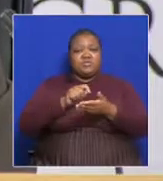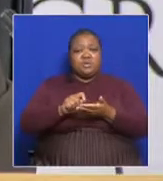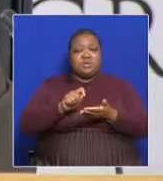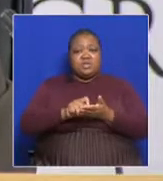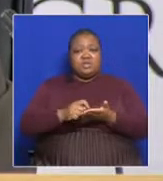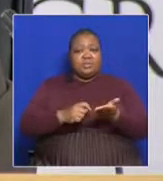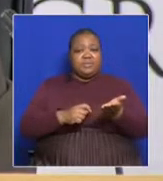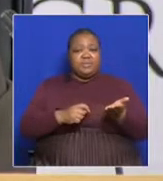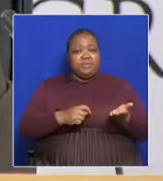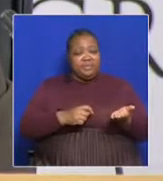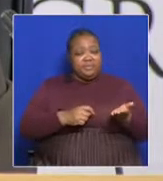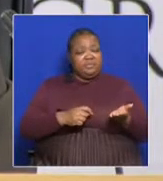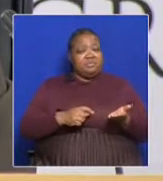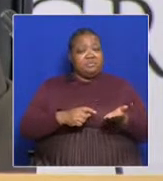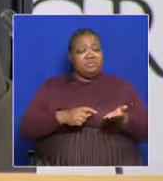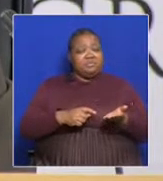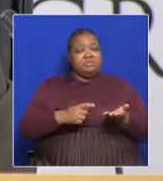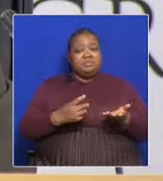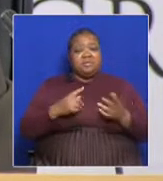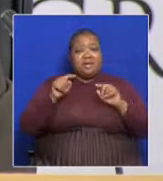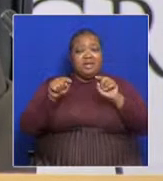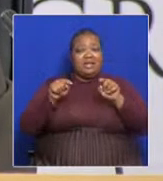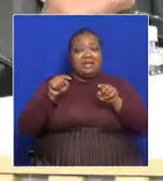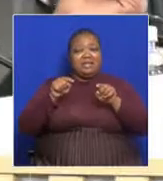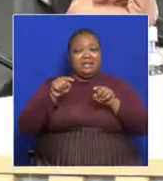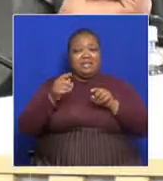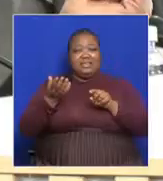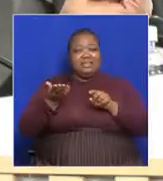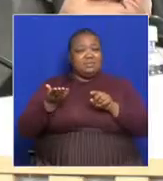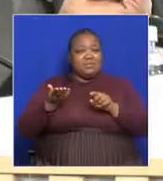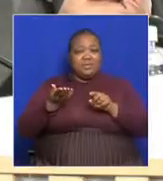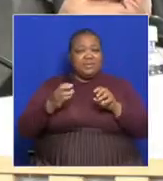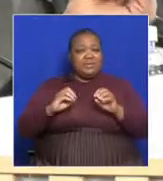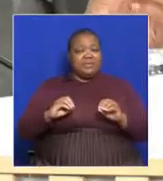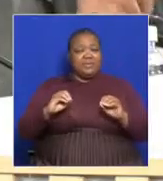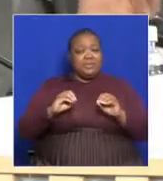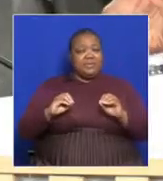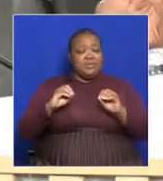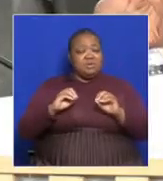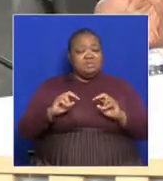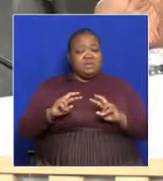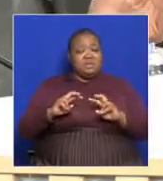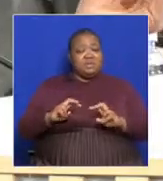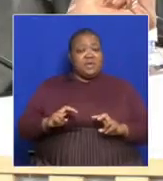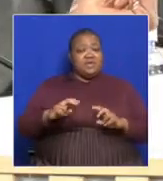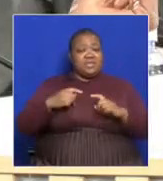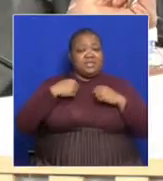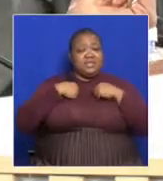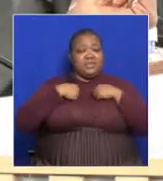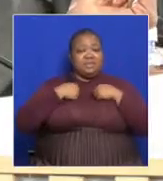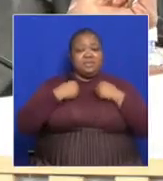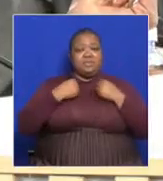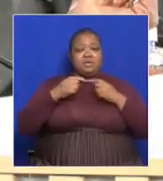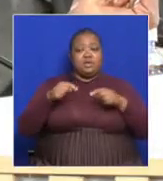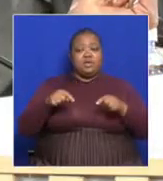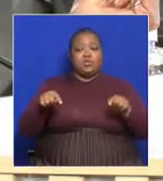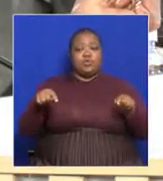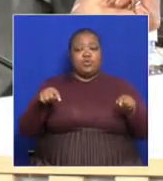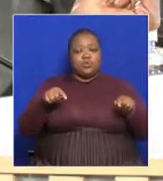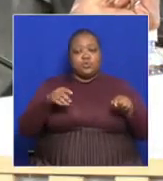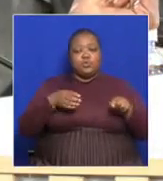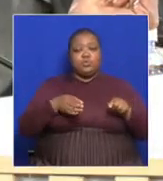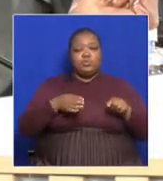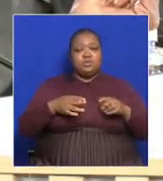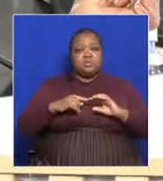never received the allegations that were being investigated against me. I was told in a room that there's an email that came